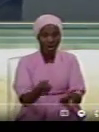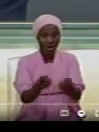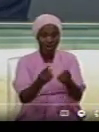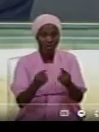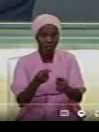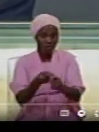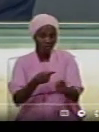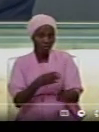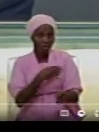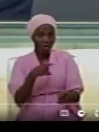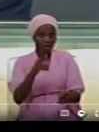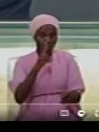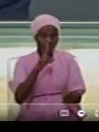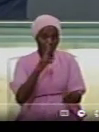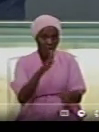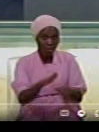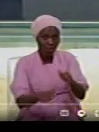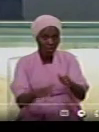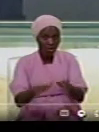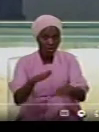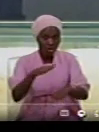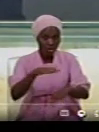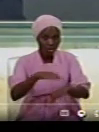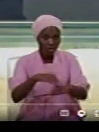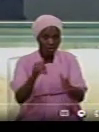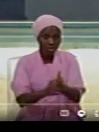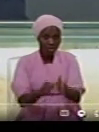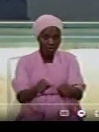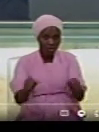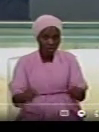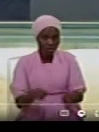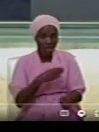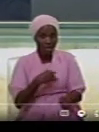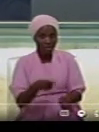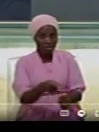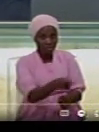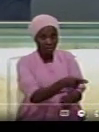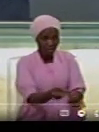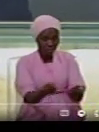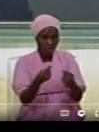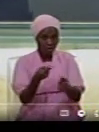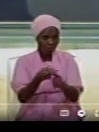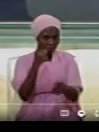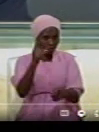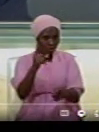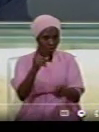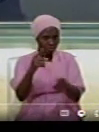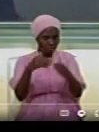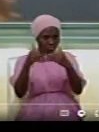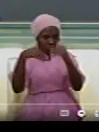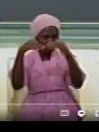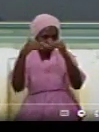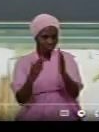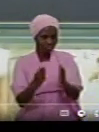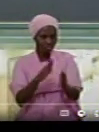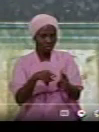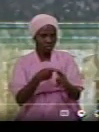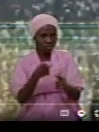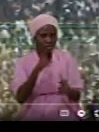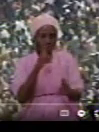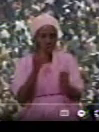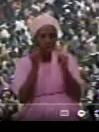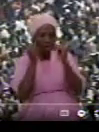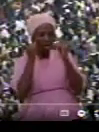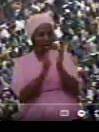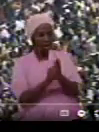area, and they're coming out from a particular building. And you say, what?